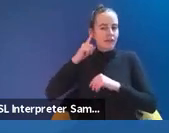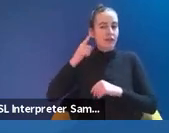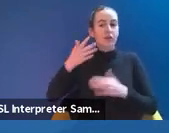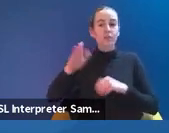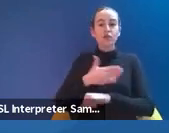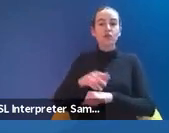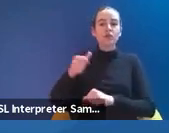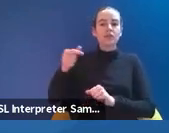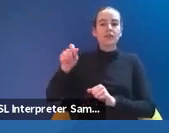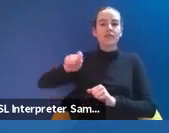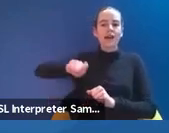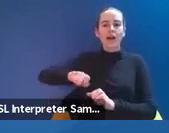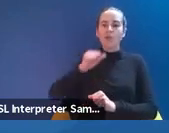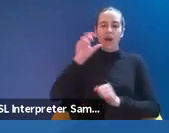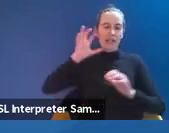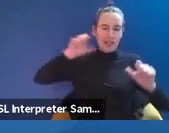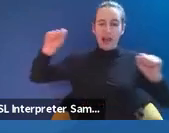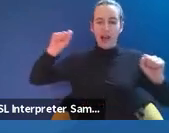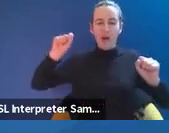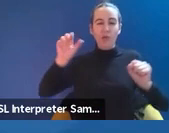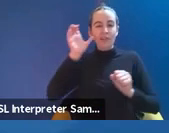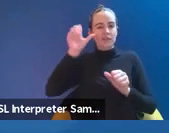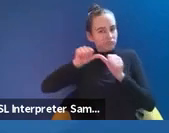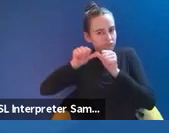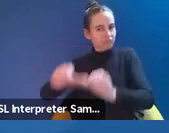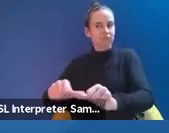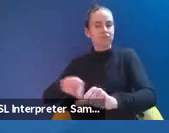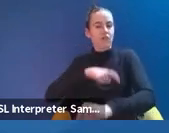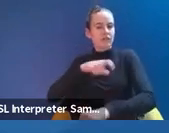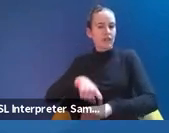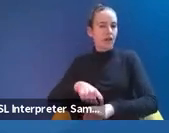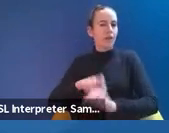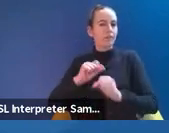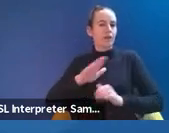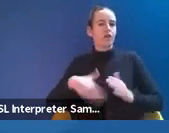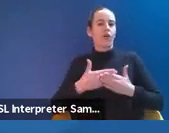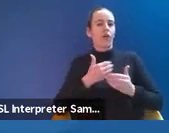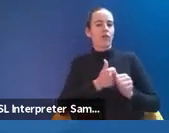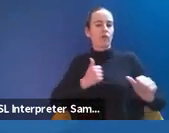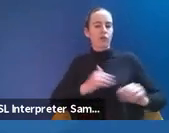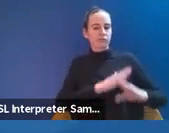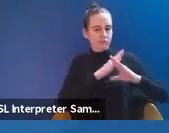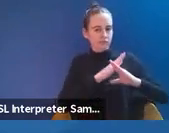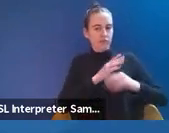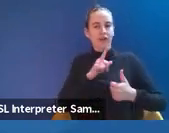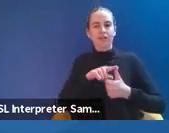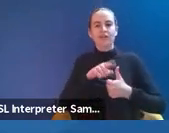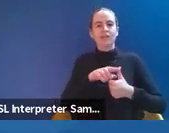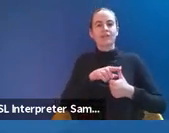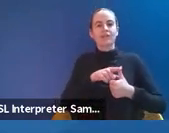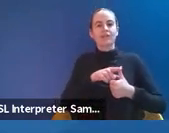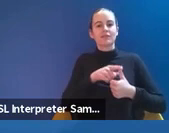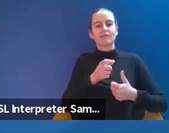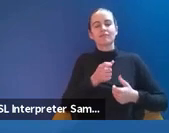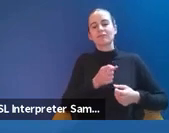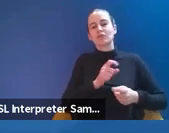not listening too loud or for extended durations of time, are things that can prevent that as a component contributing to the hearing loss that a person